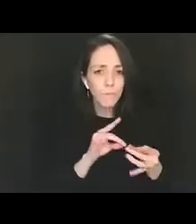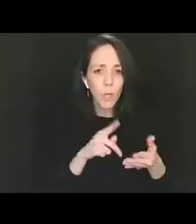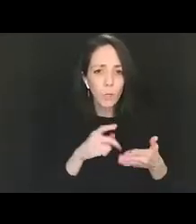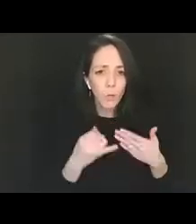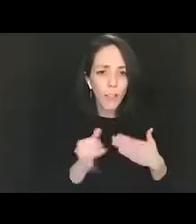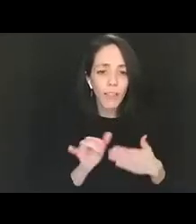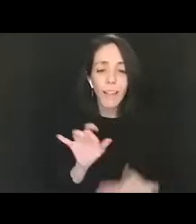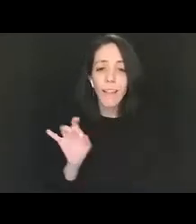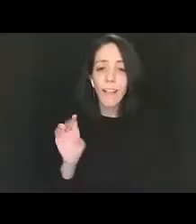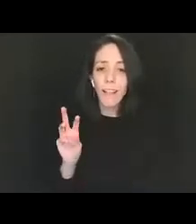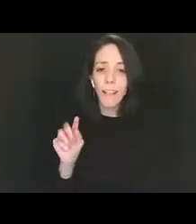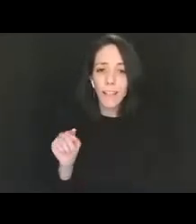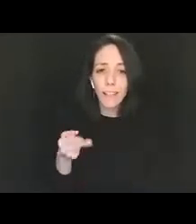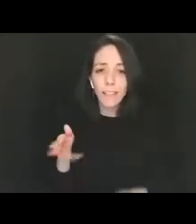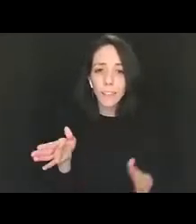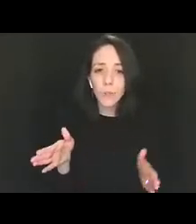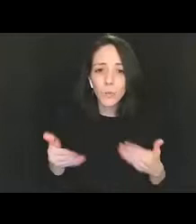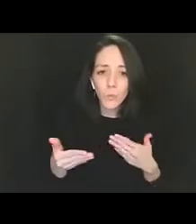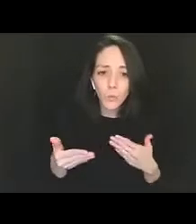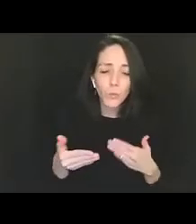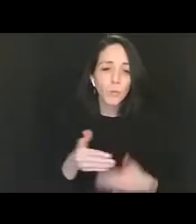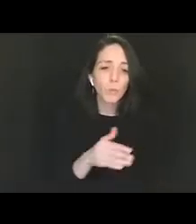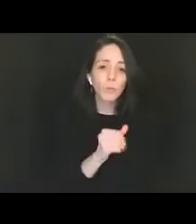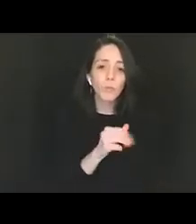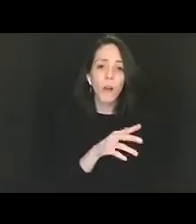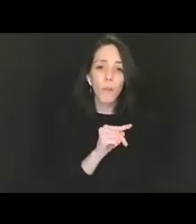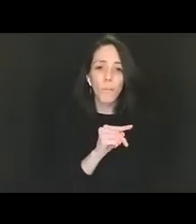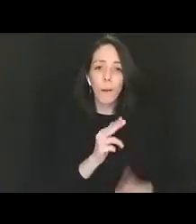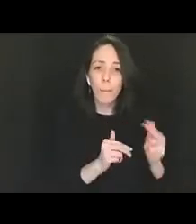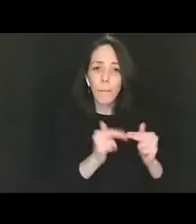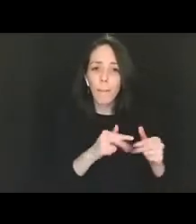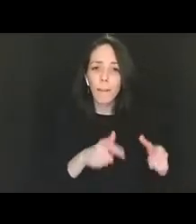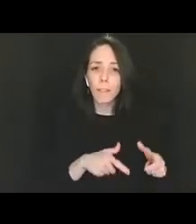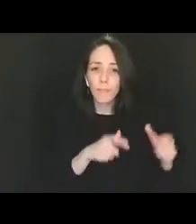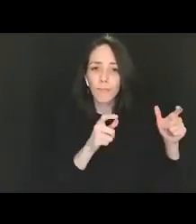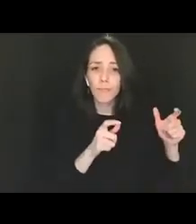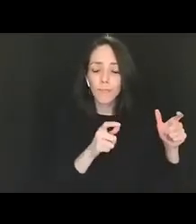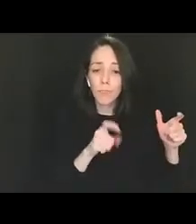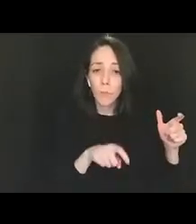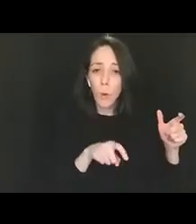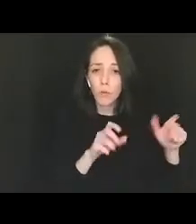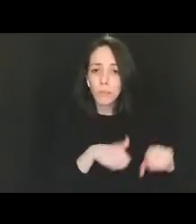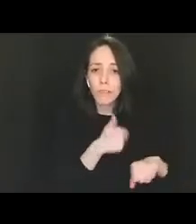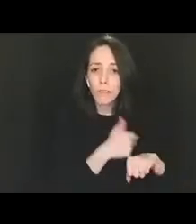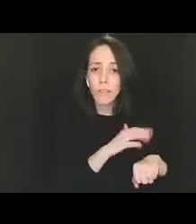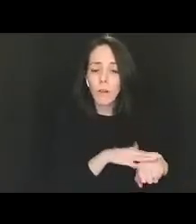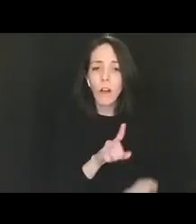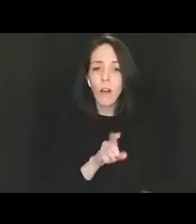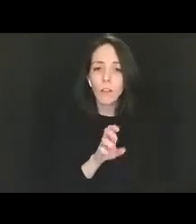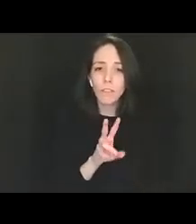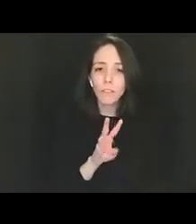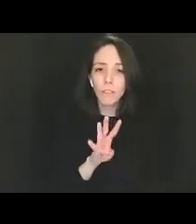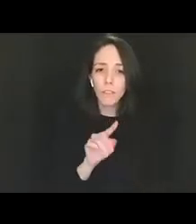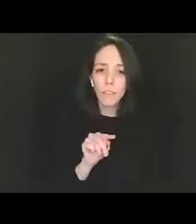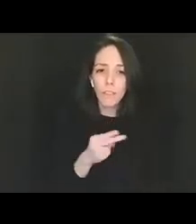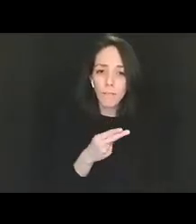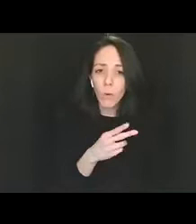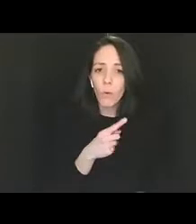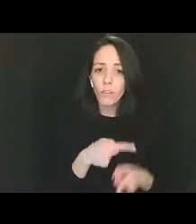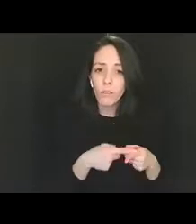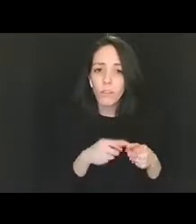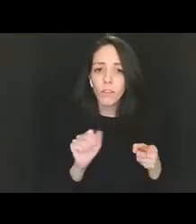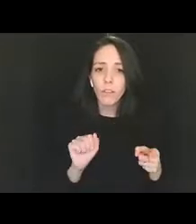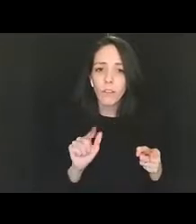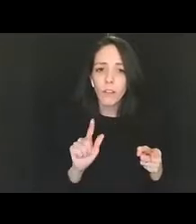room apartment building that's supposed to be going up on 174th and Alexander,